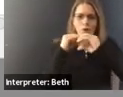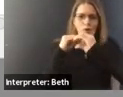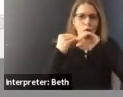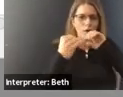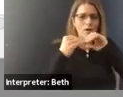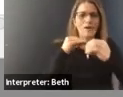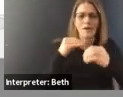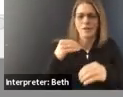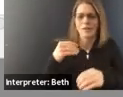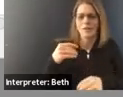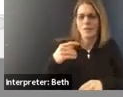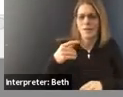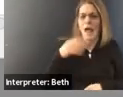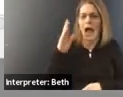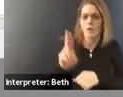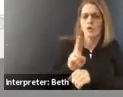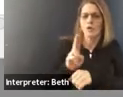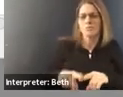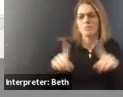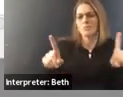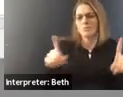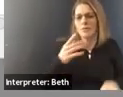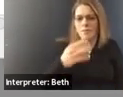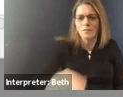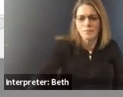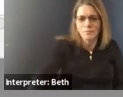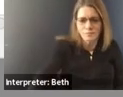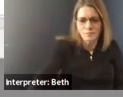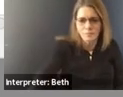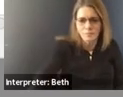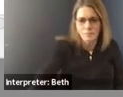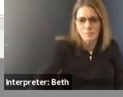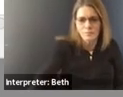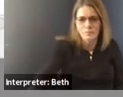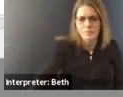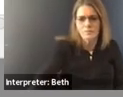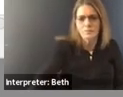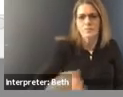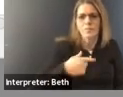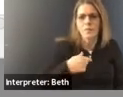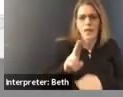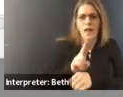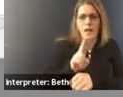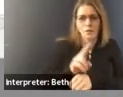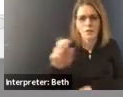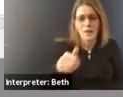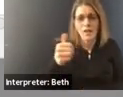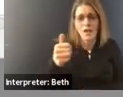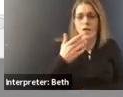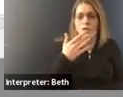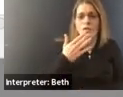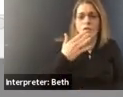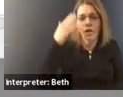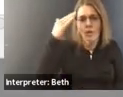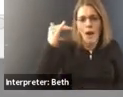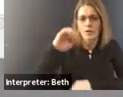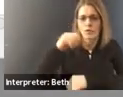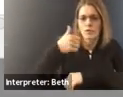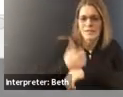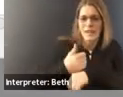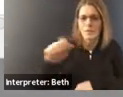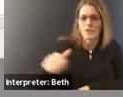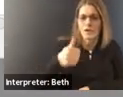right? And I'll use that color to quickly establish another thought process, right?